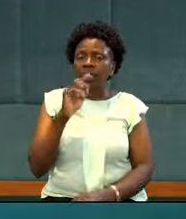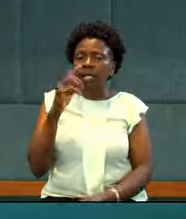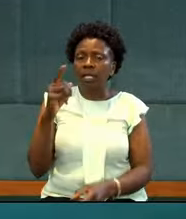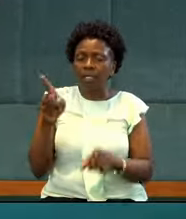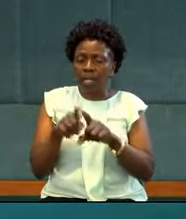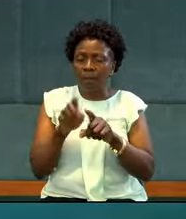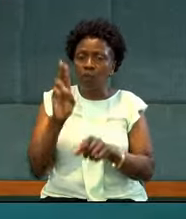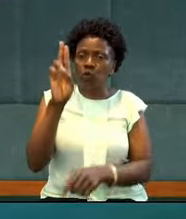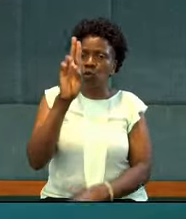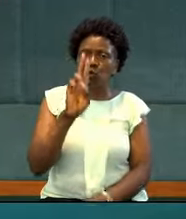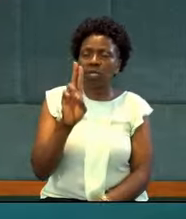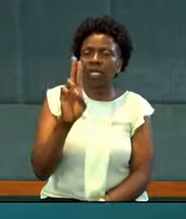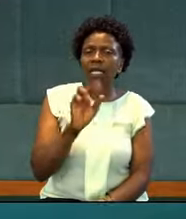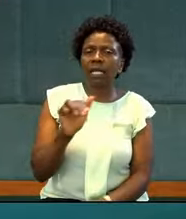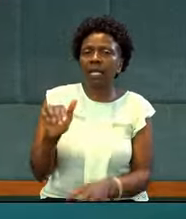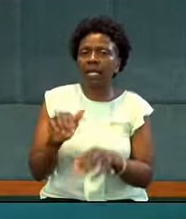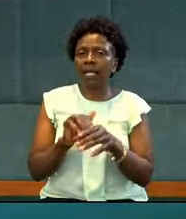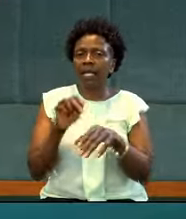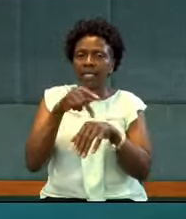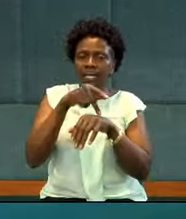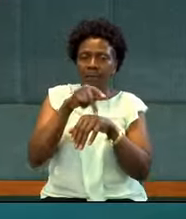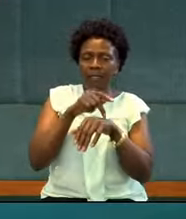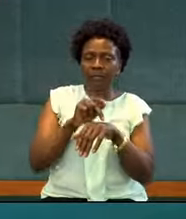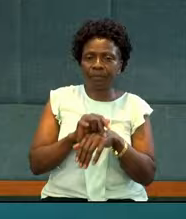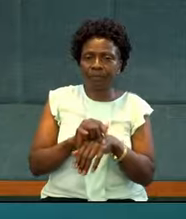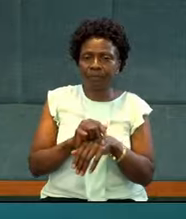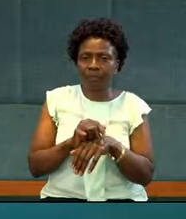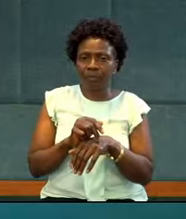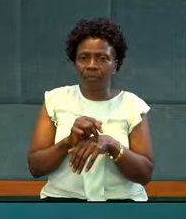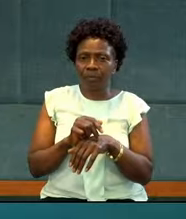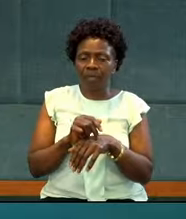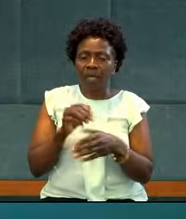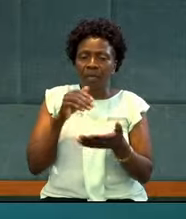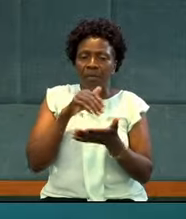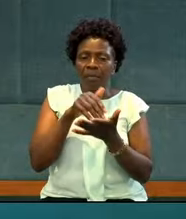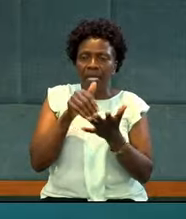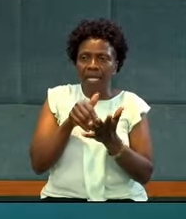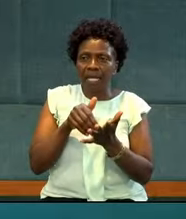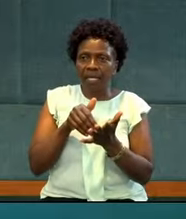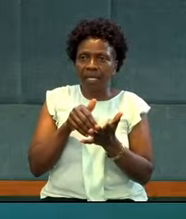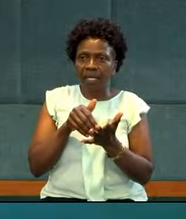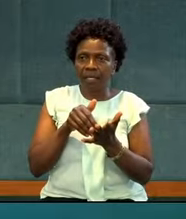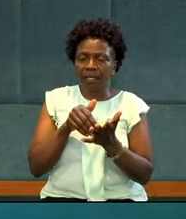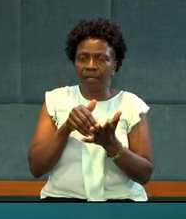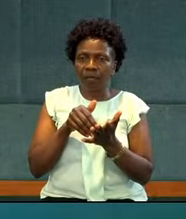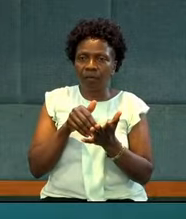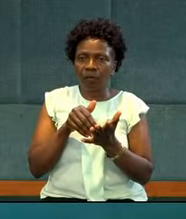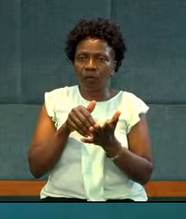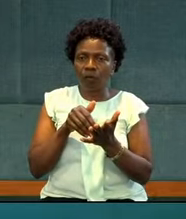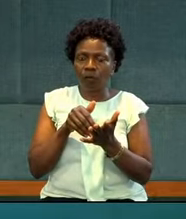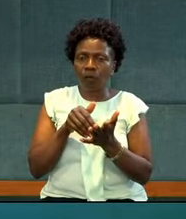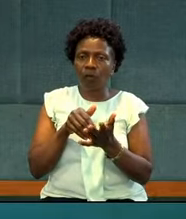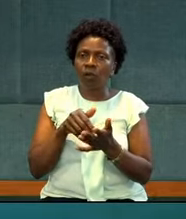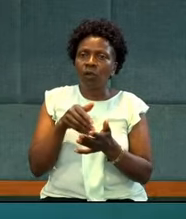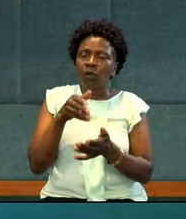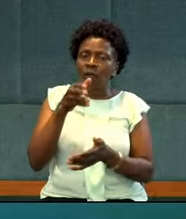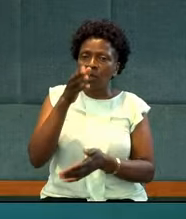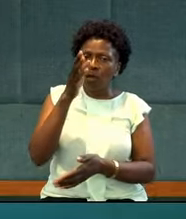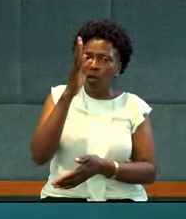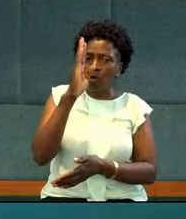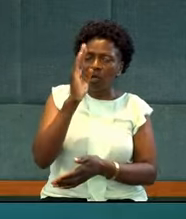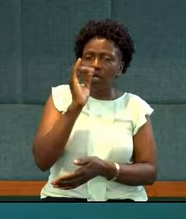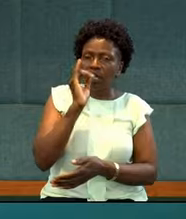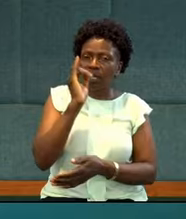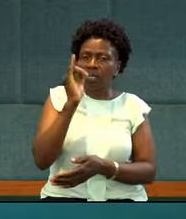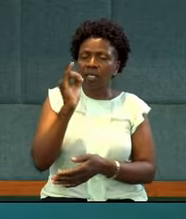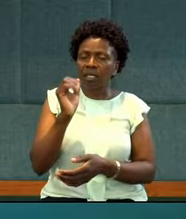also used in Psalms. Do you know what it means in Psalms? In Psalms, it says, God